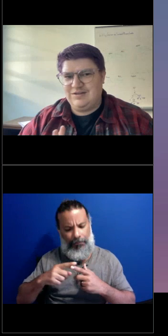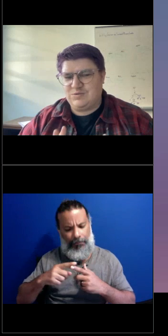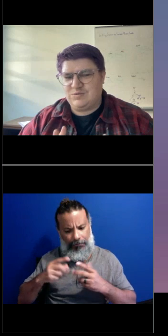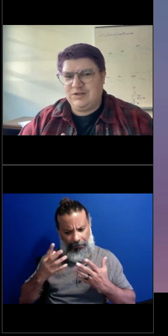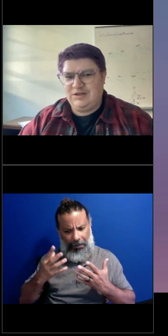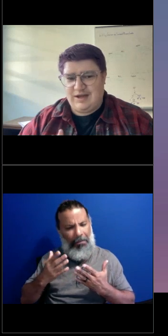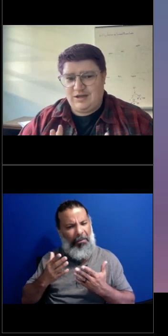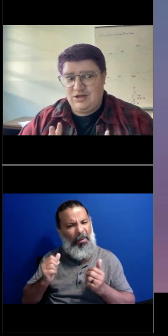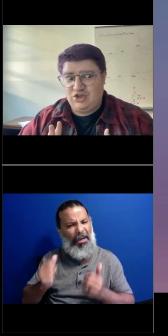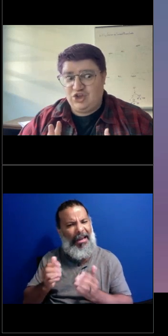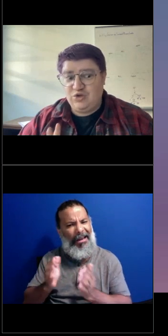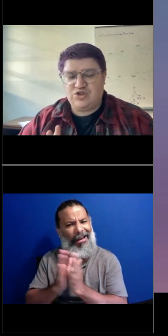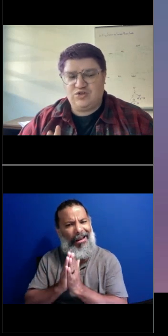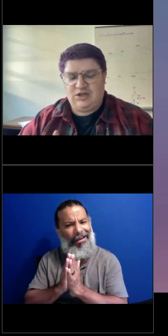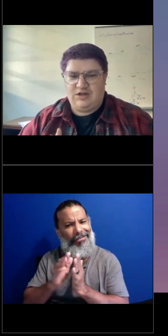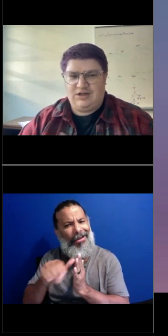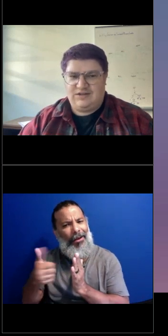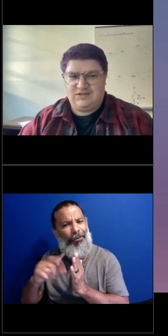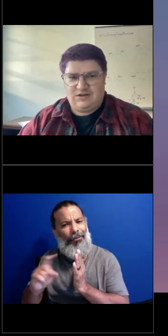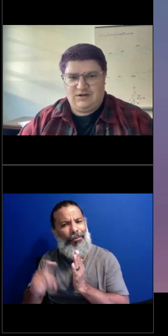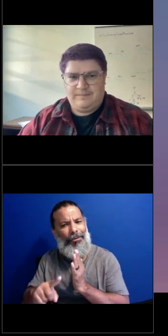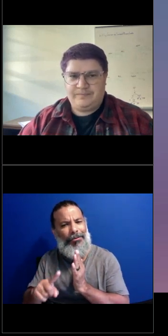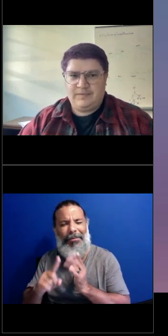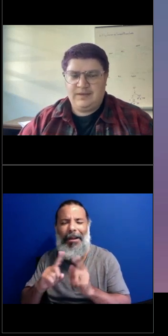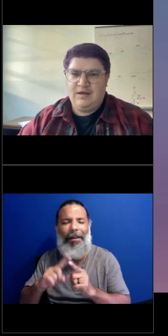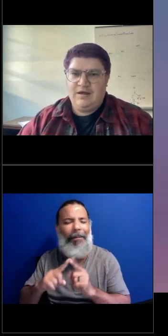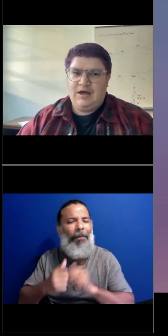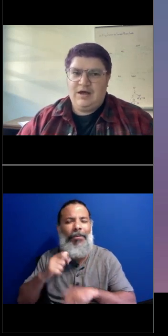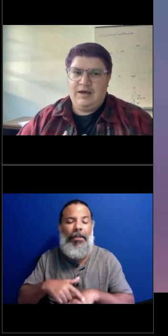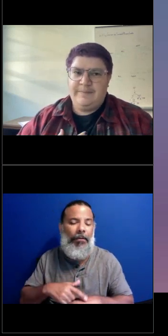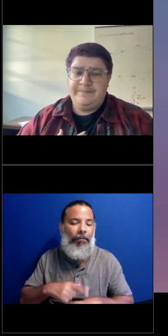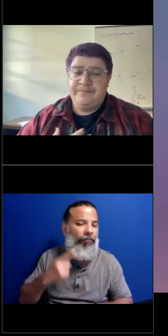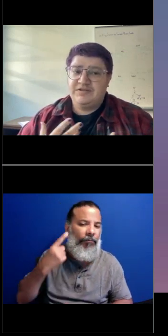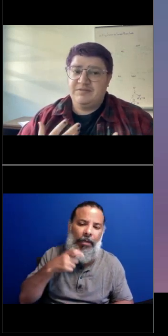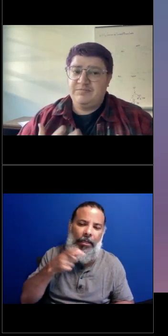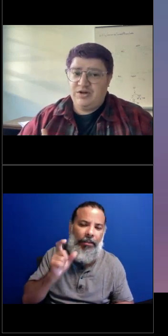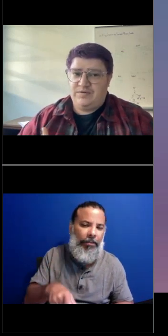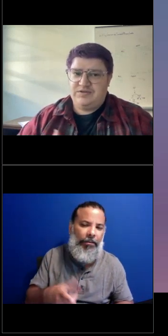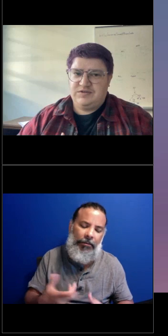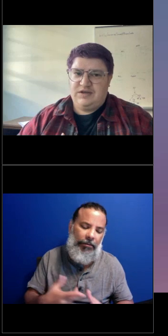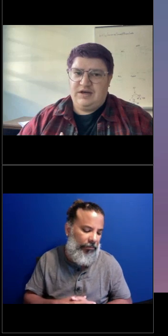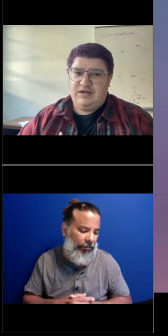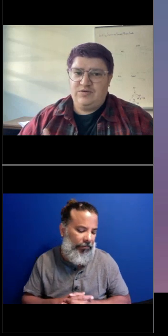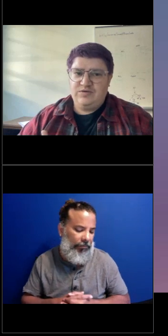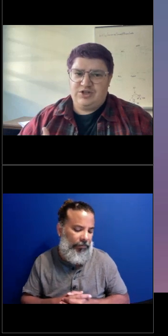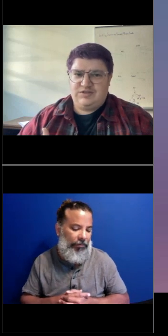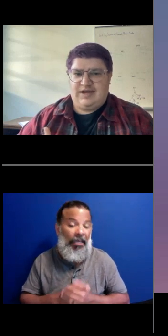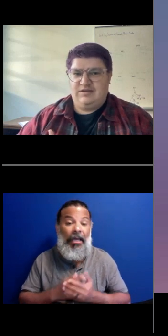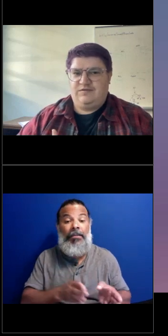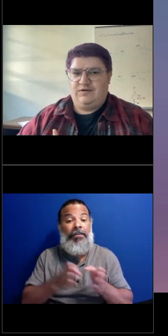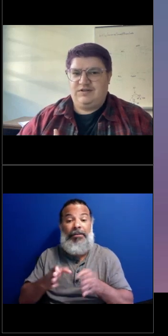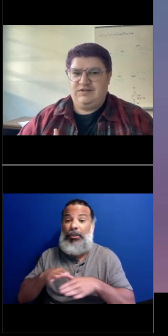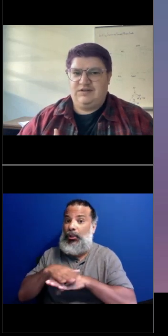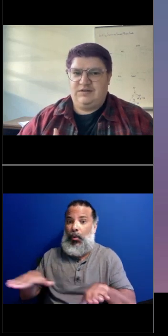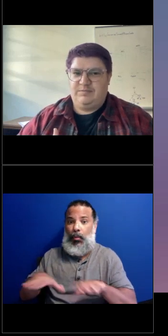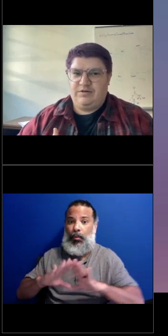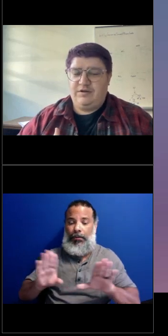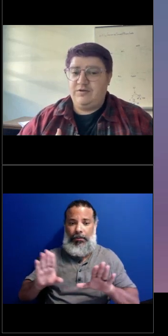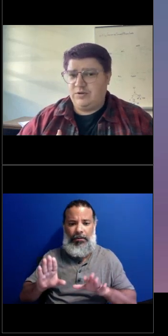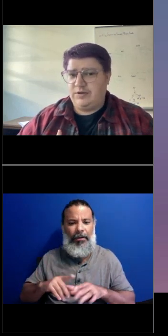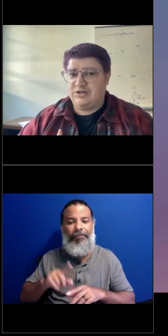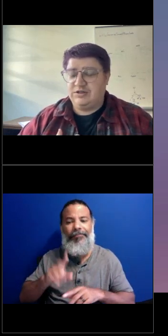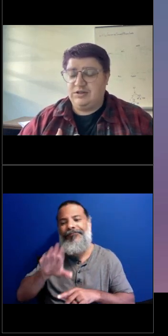is, but it's really like usually unnecessary. Some don'ts. Don't just ask for assigned sex